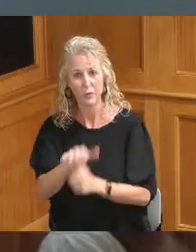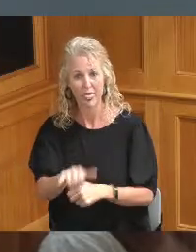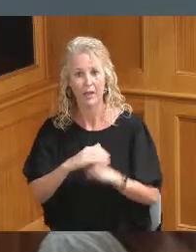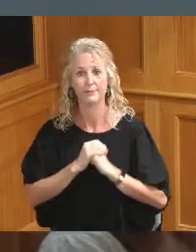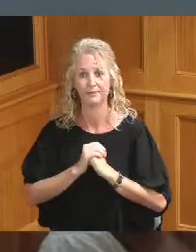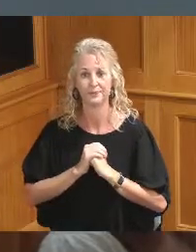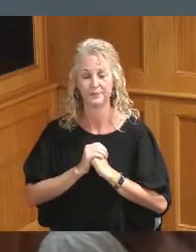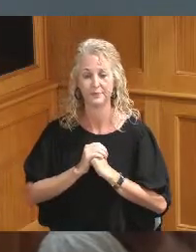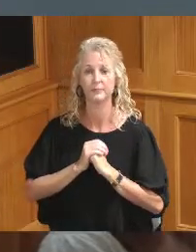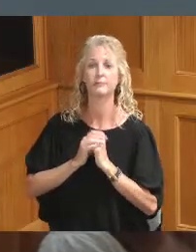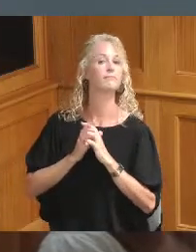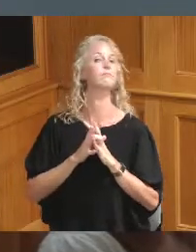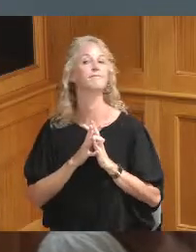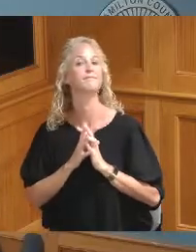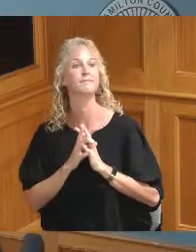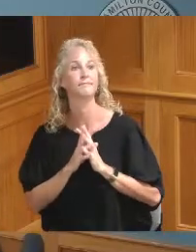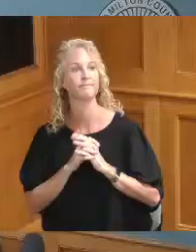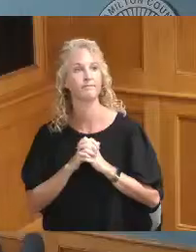problem.